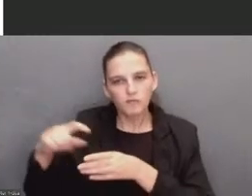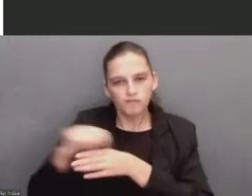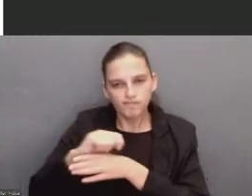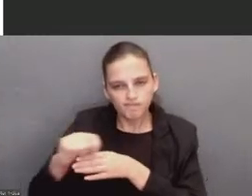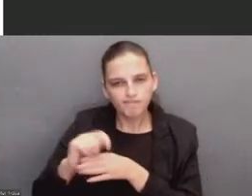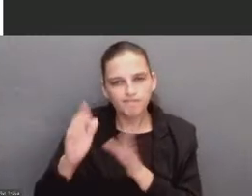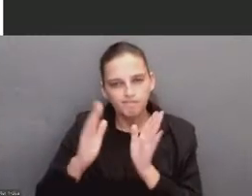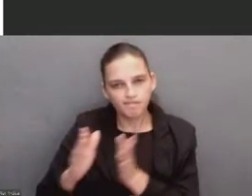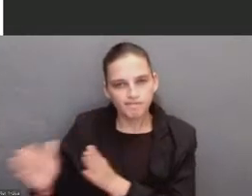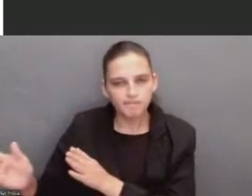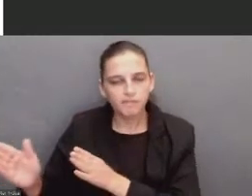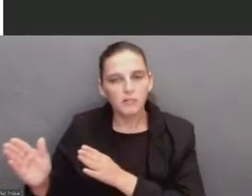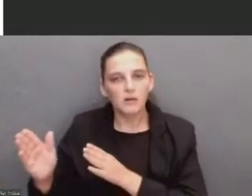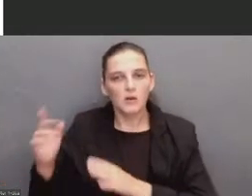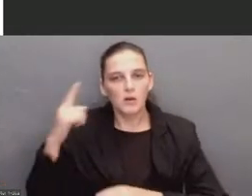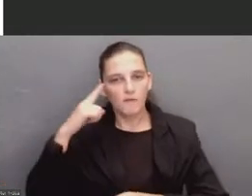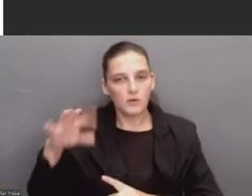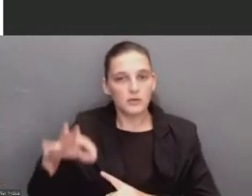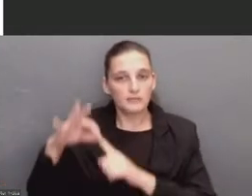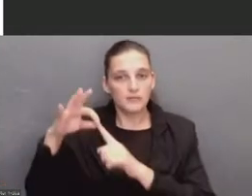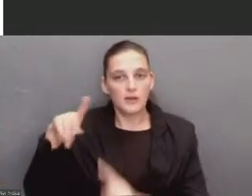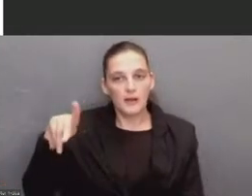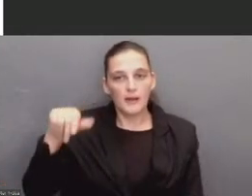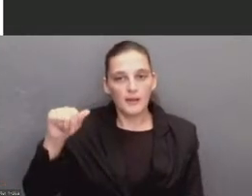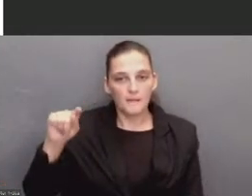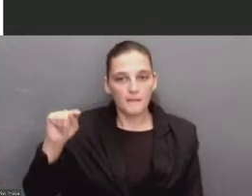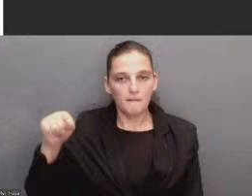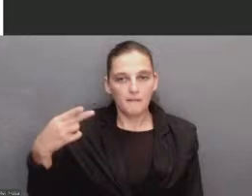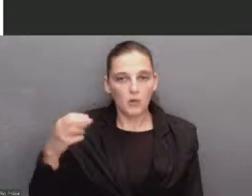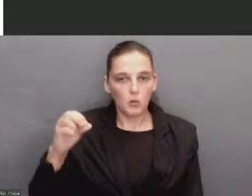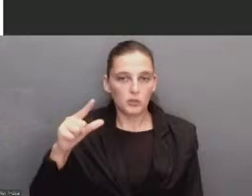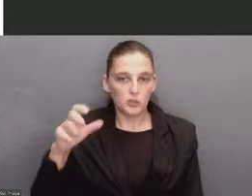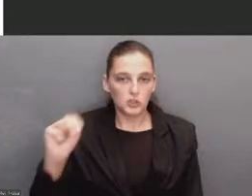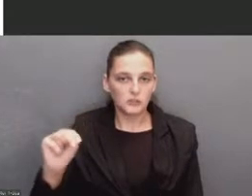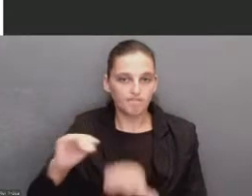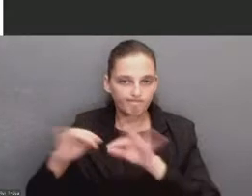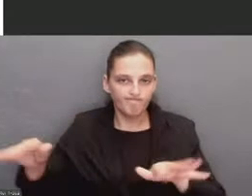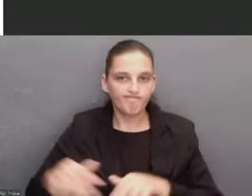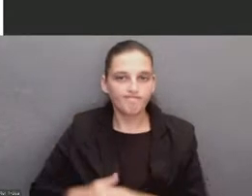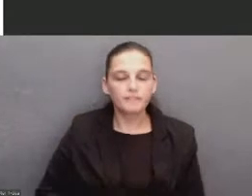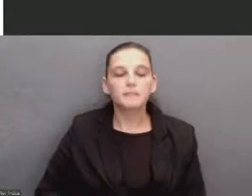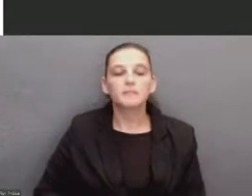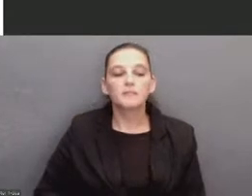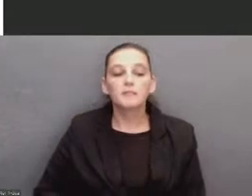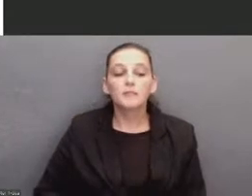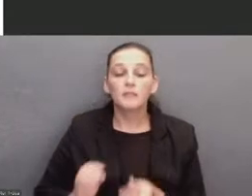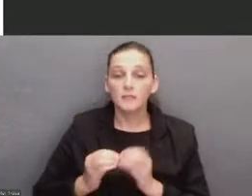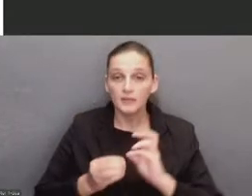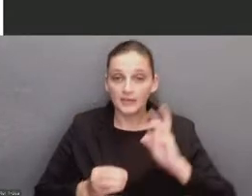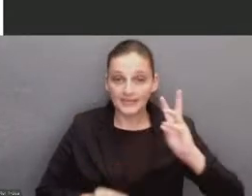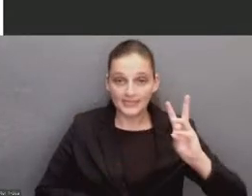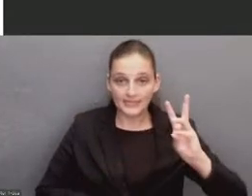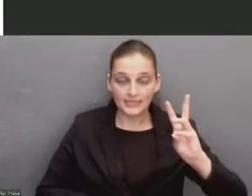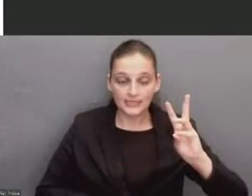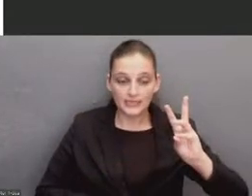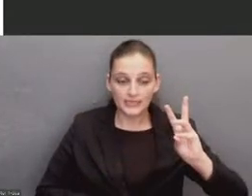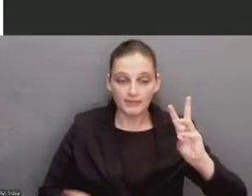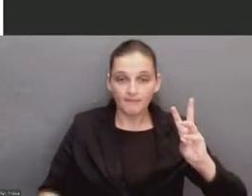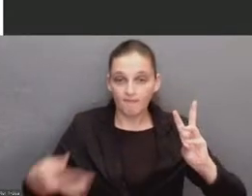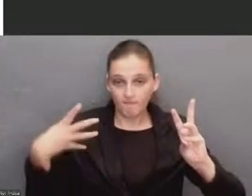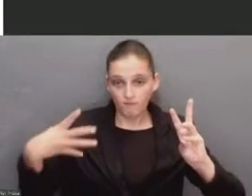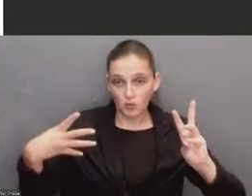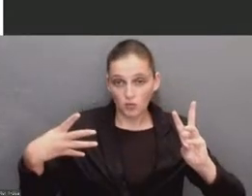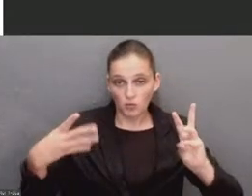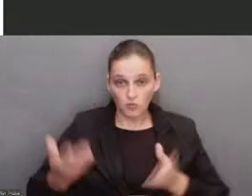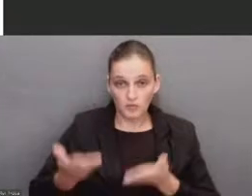preparation for special pathogen events. For problem statement 6, next slide, we had 4